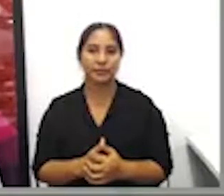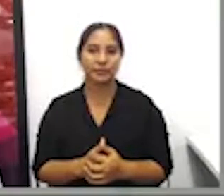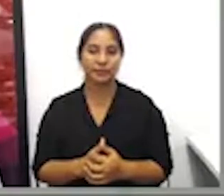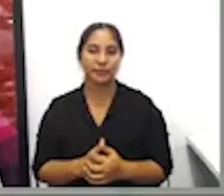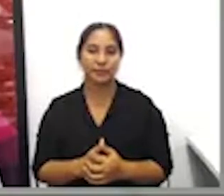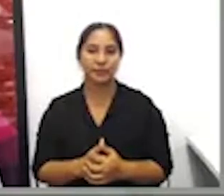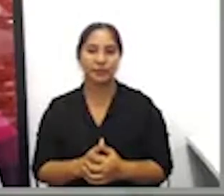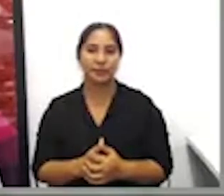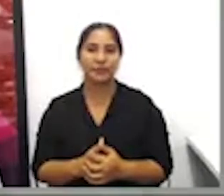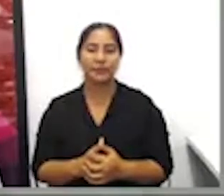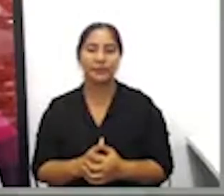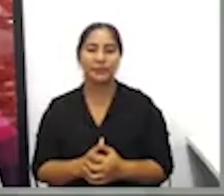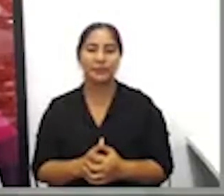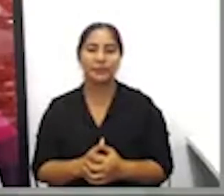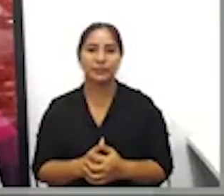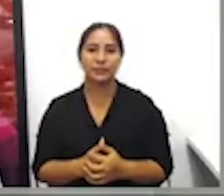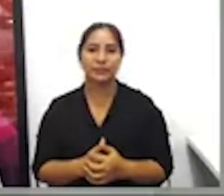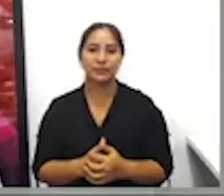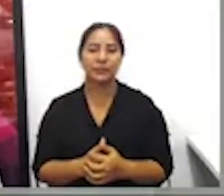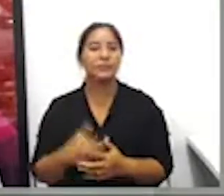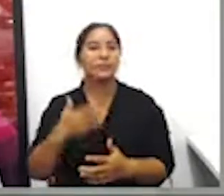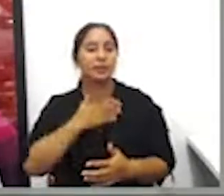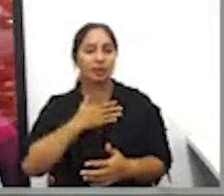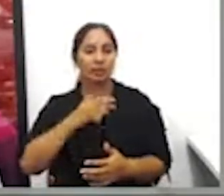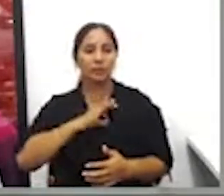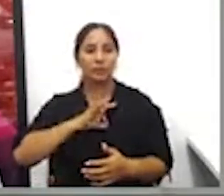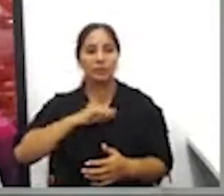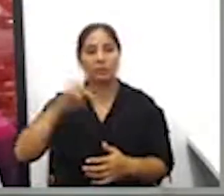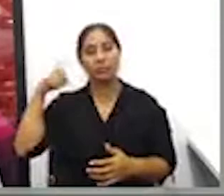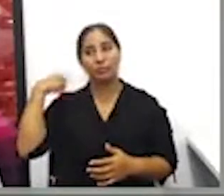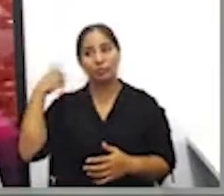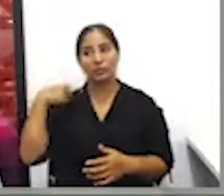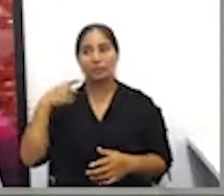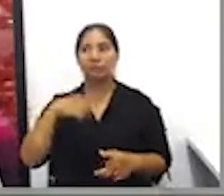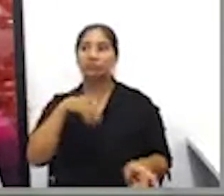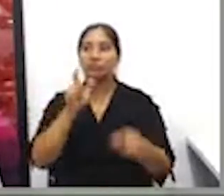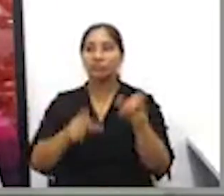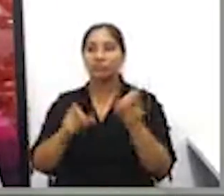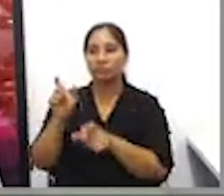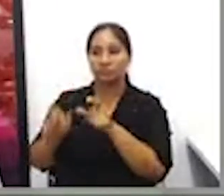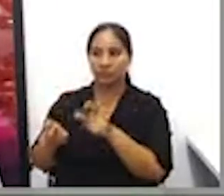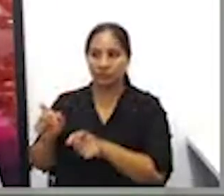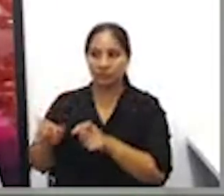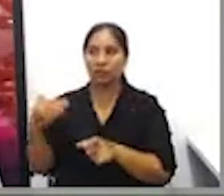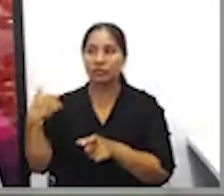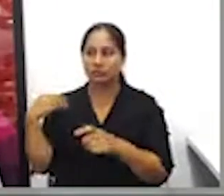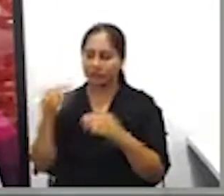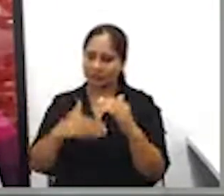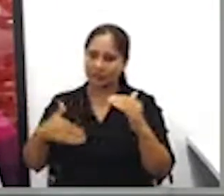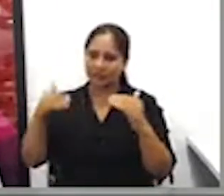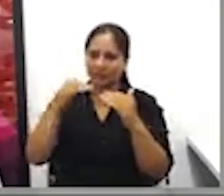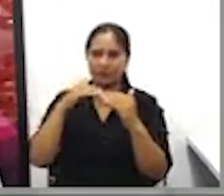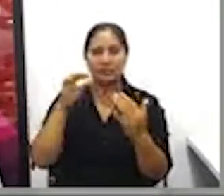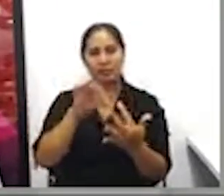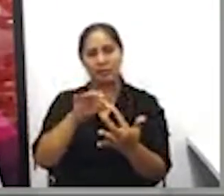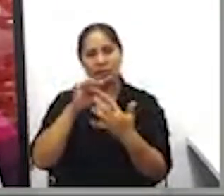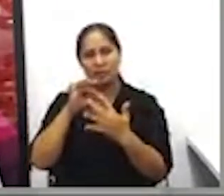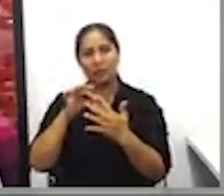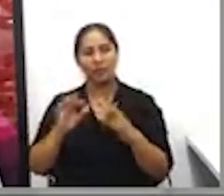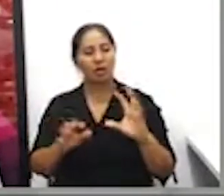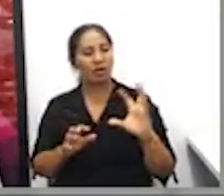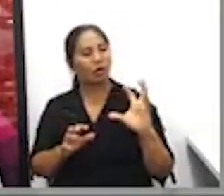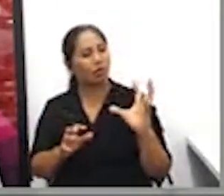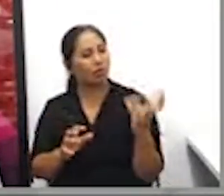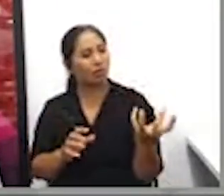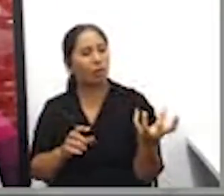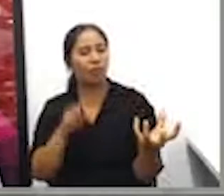them. One can make a difference in front of the curtain, like I am right now sitting on